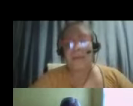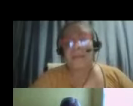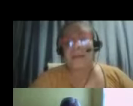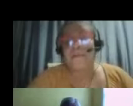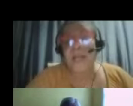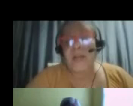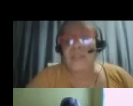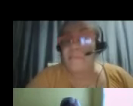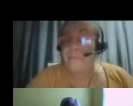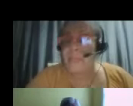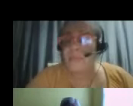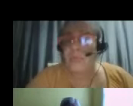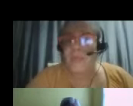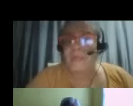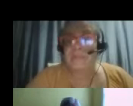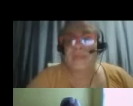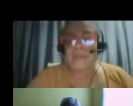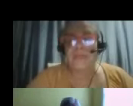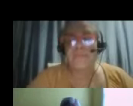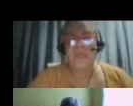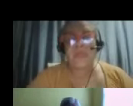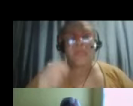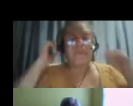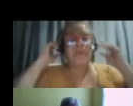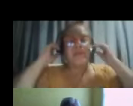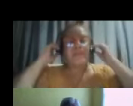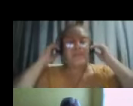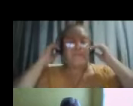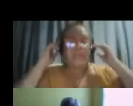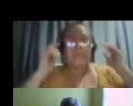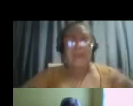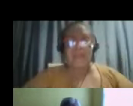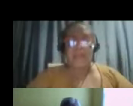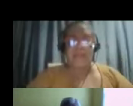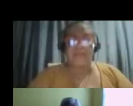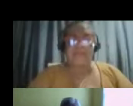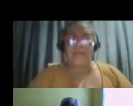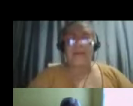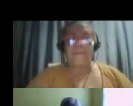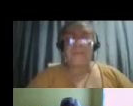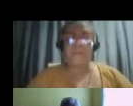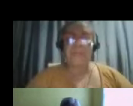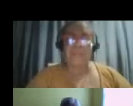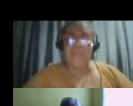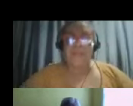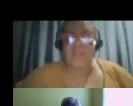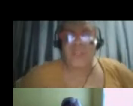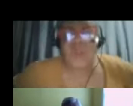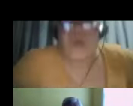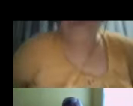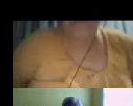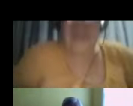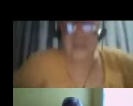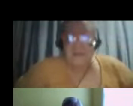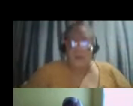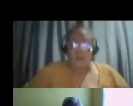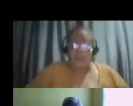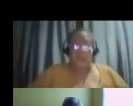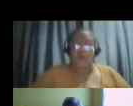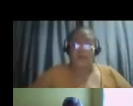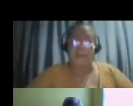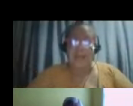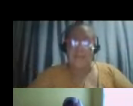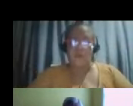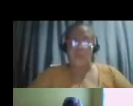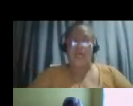screen. It kind of combined from a variety of different flooding perspectives. As part of this project, we looked at both the